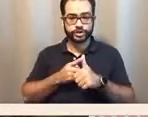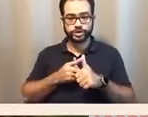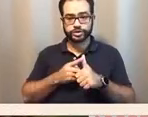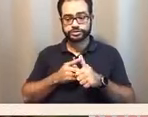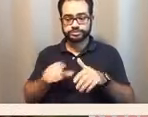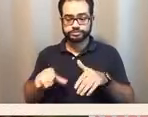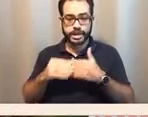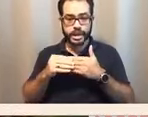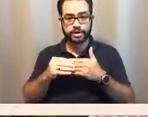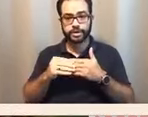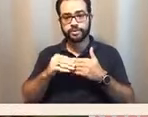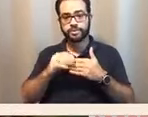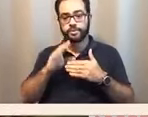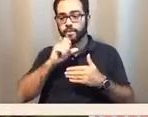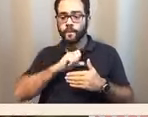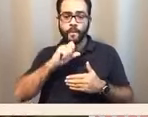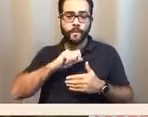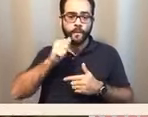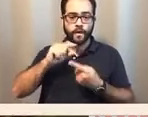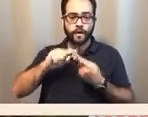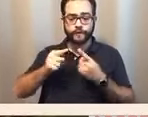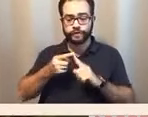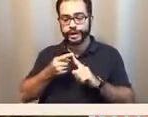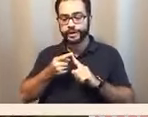old girlfriends, acquaintances,